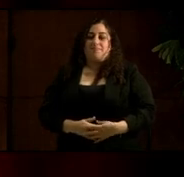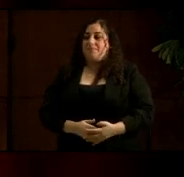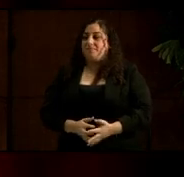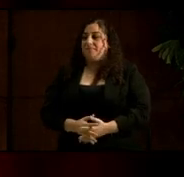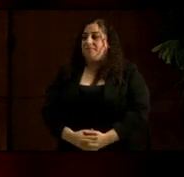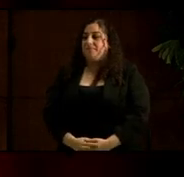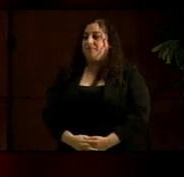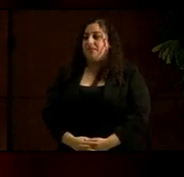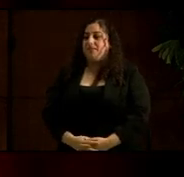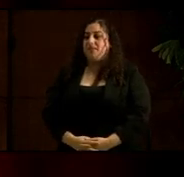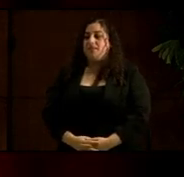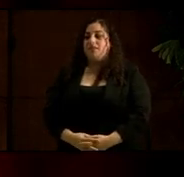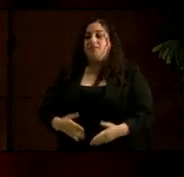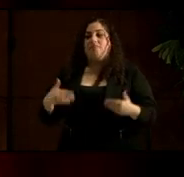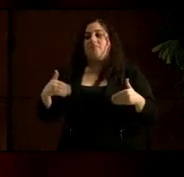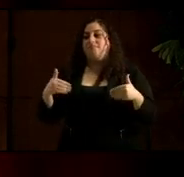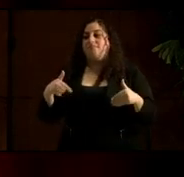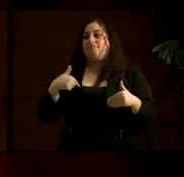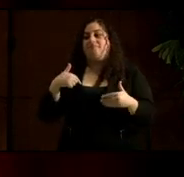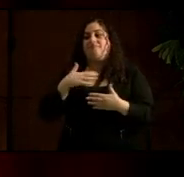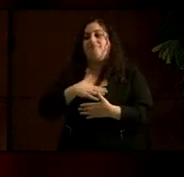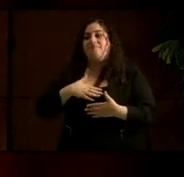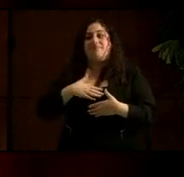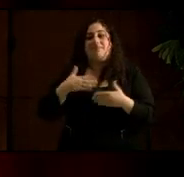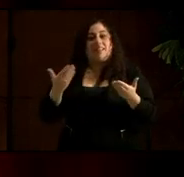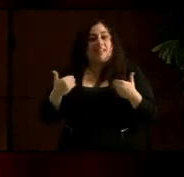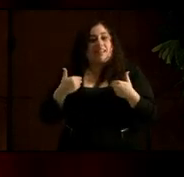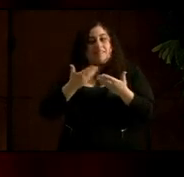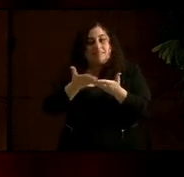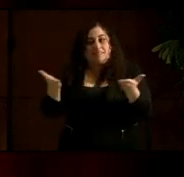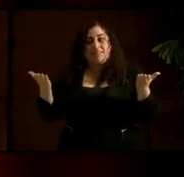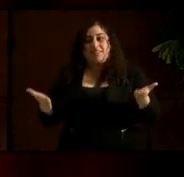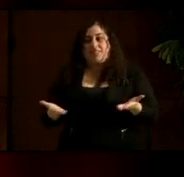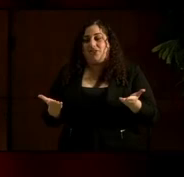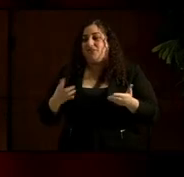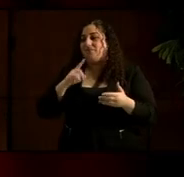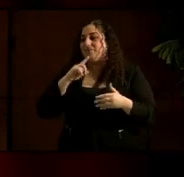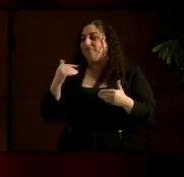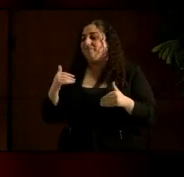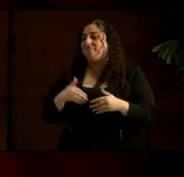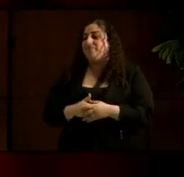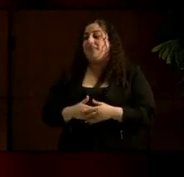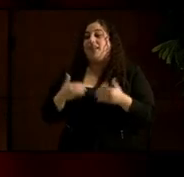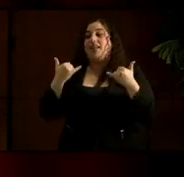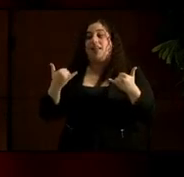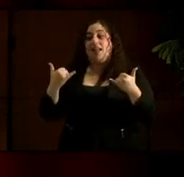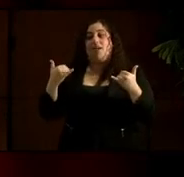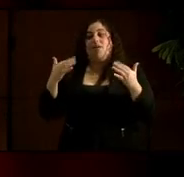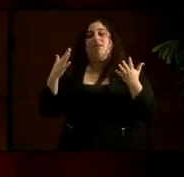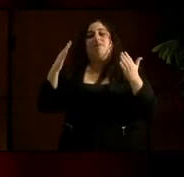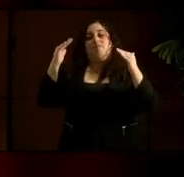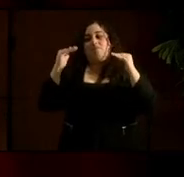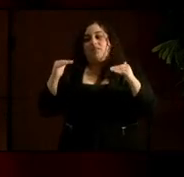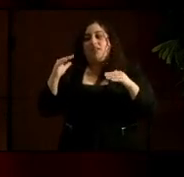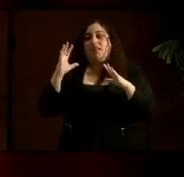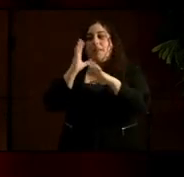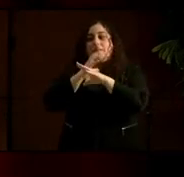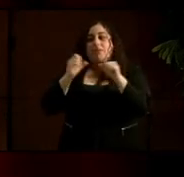We're so pleased to call you colleagues. And now I'd like to welcome President De La Torre back to the